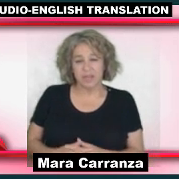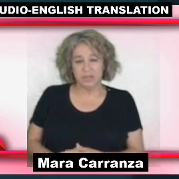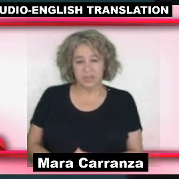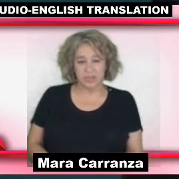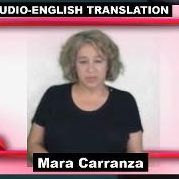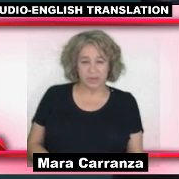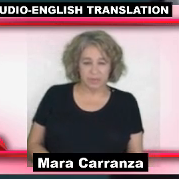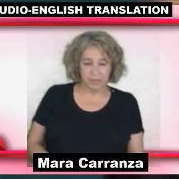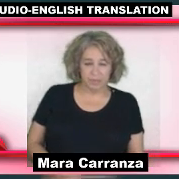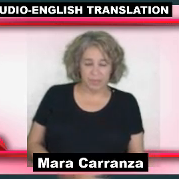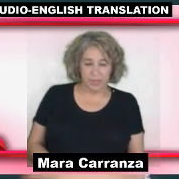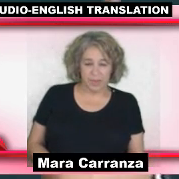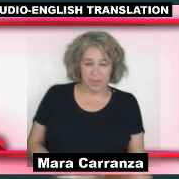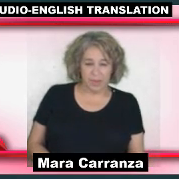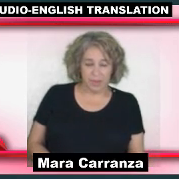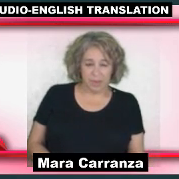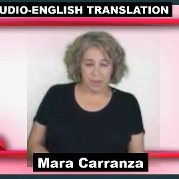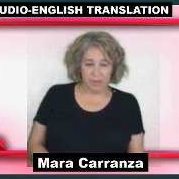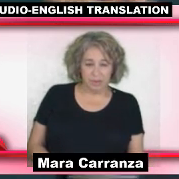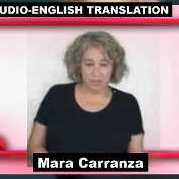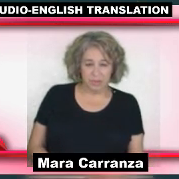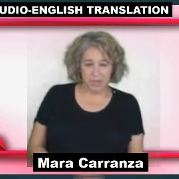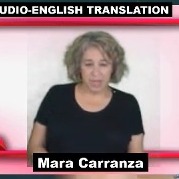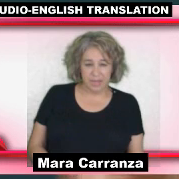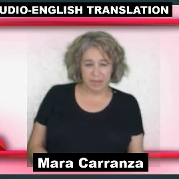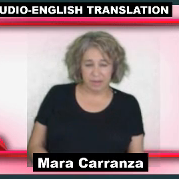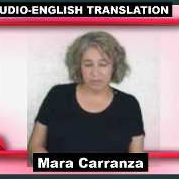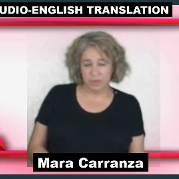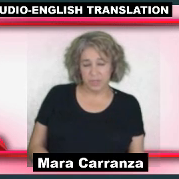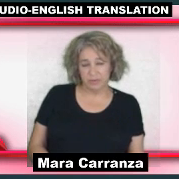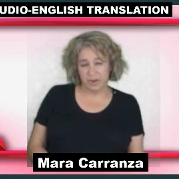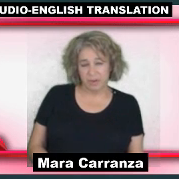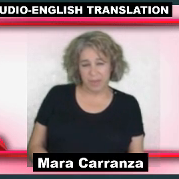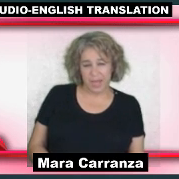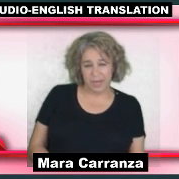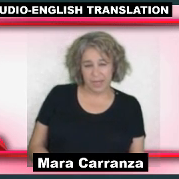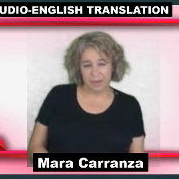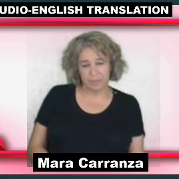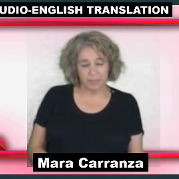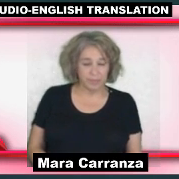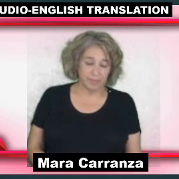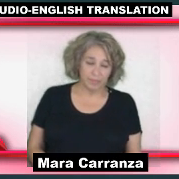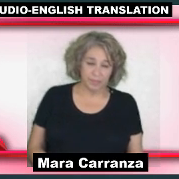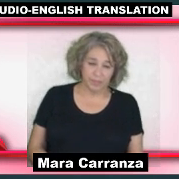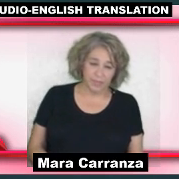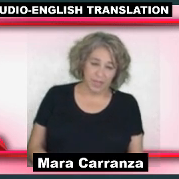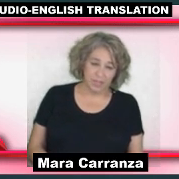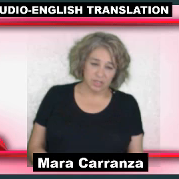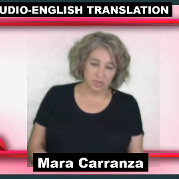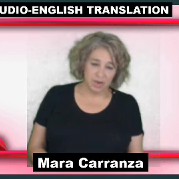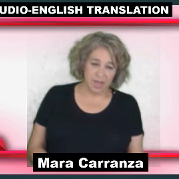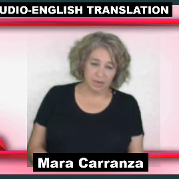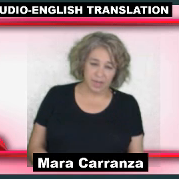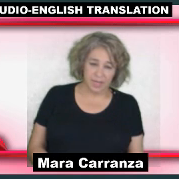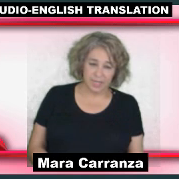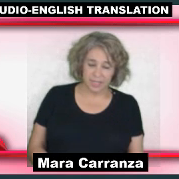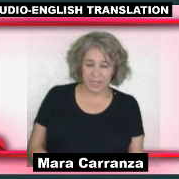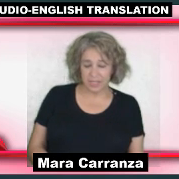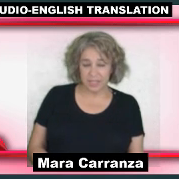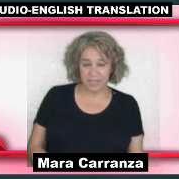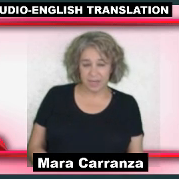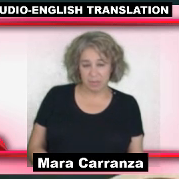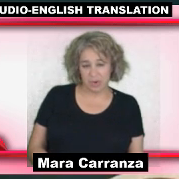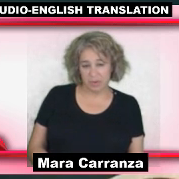and they used to mal esa use influencia. That influence very badly. Entonces ahora ya no so now eso. It